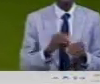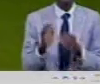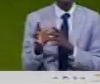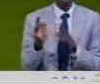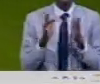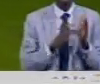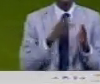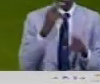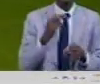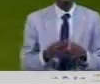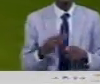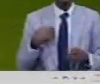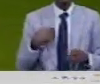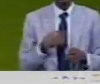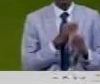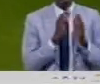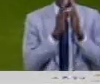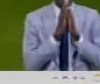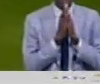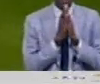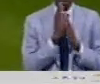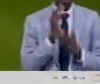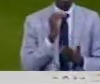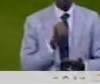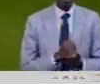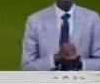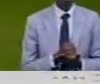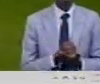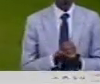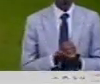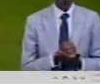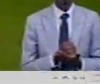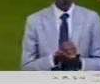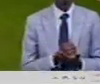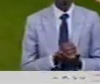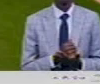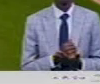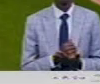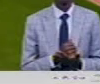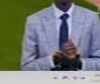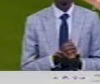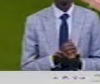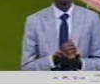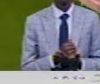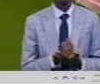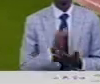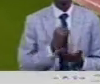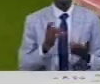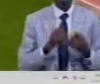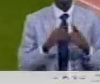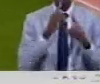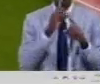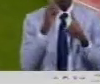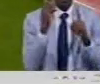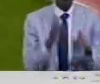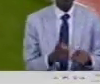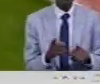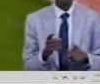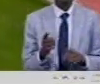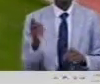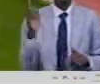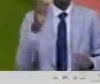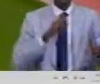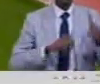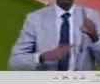I love your amen. This is the amen that is required from people that stars, their stars are shining. I want to